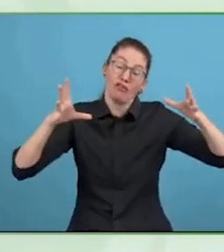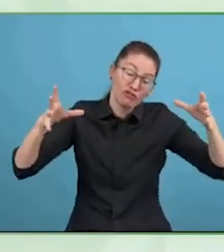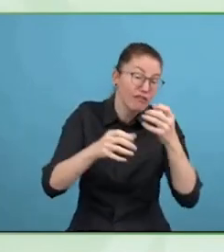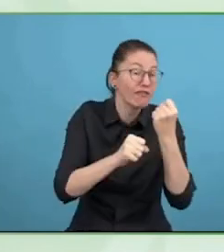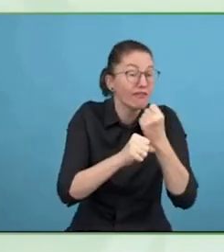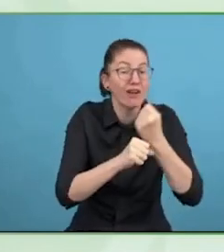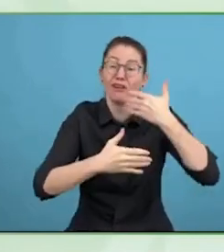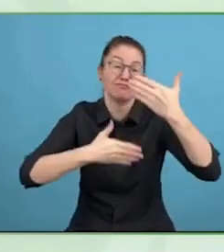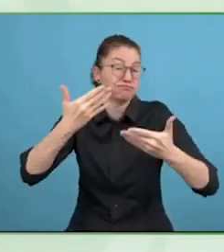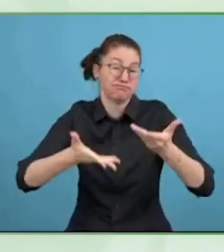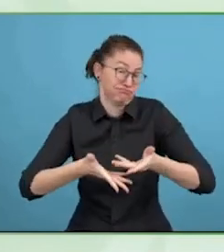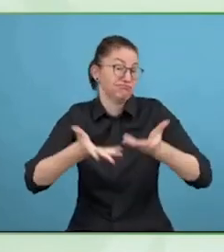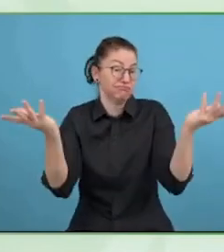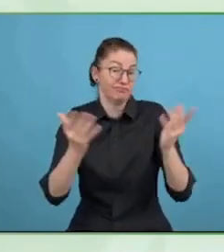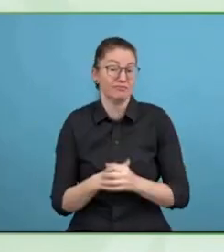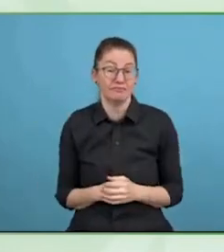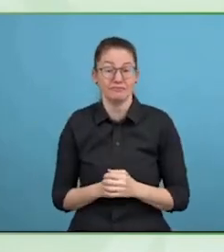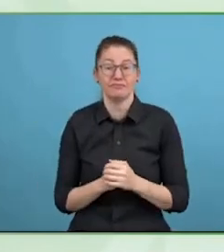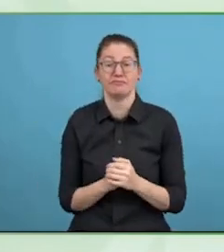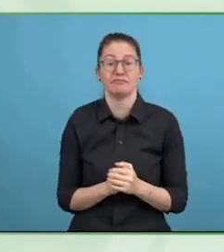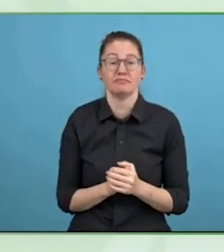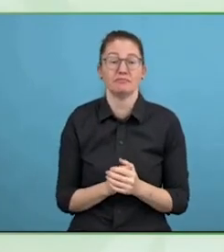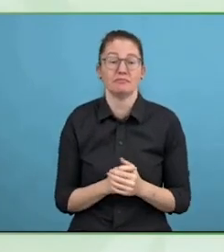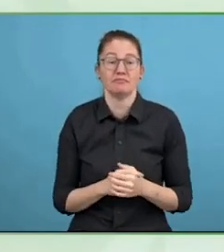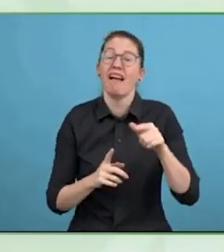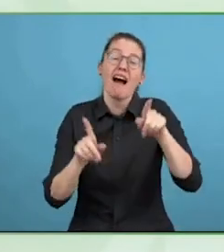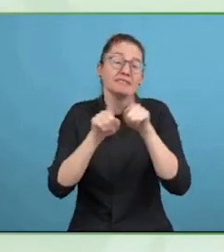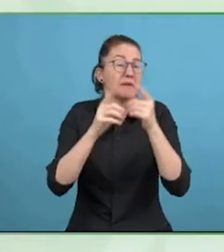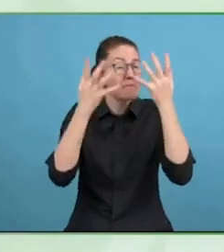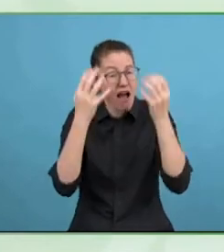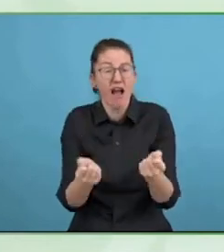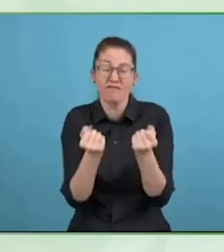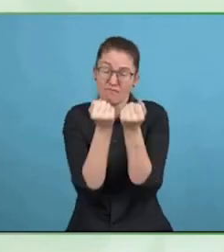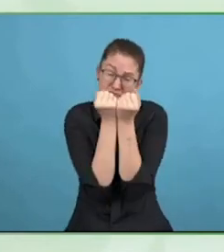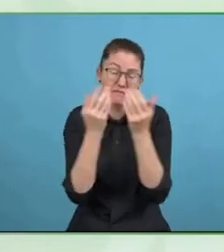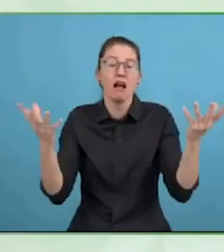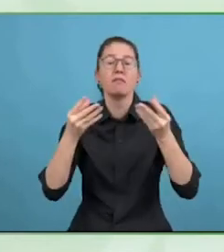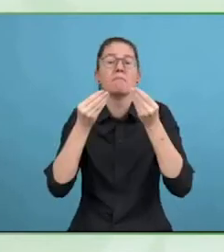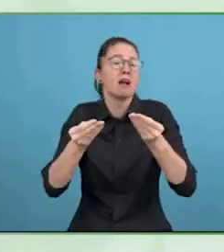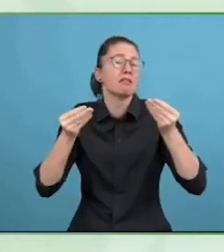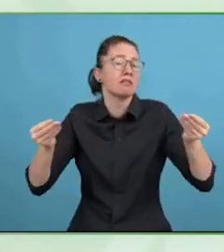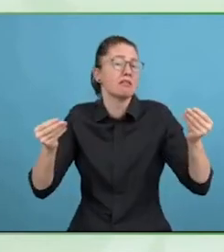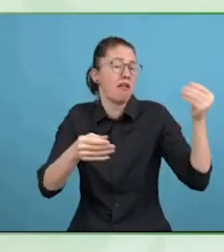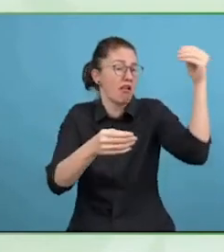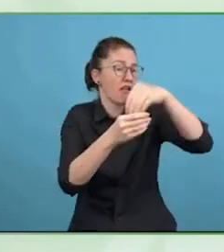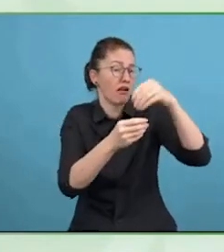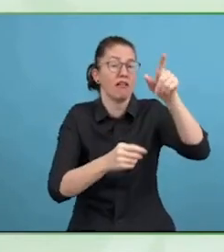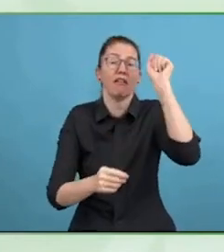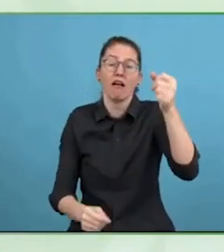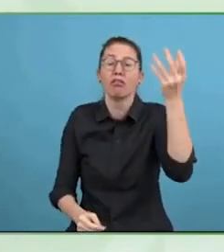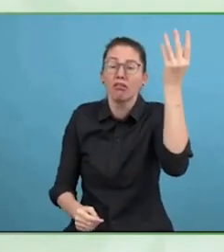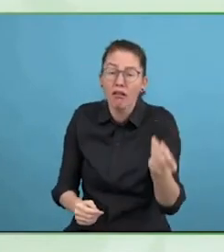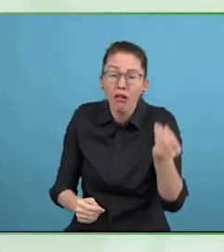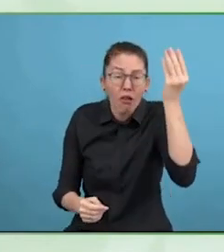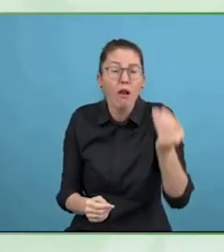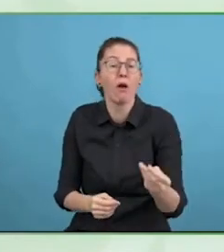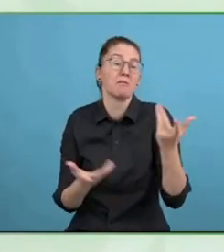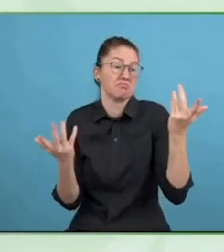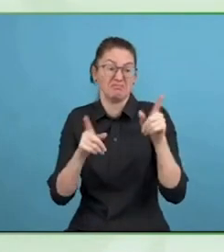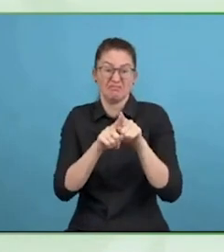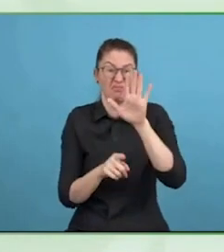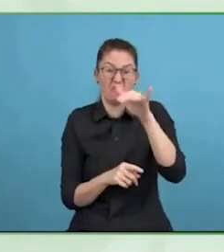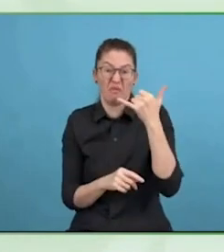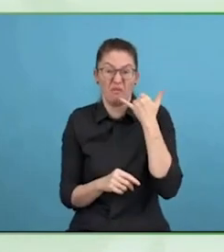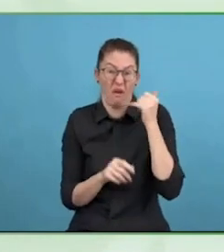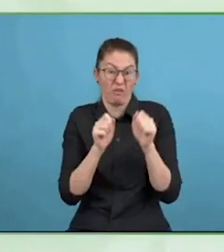is necessary to have an accessible venue. You find a load of material there. And is that material